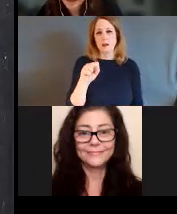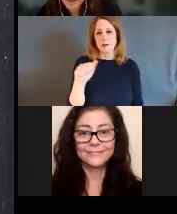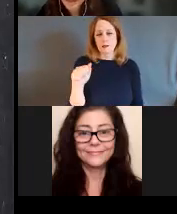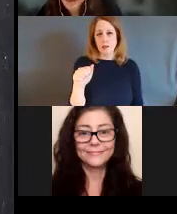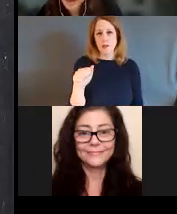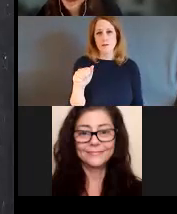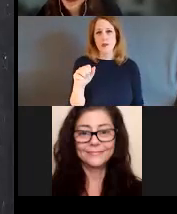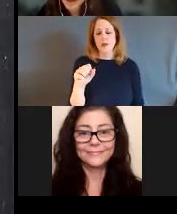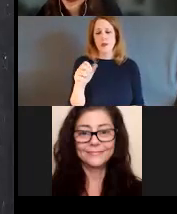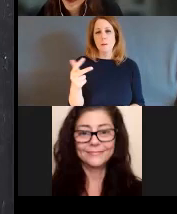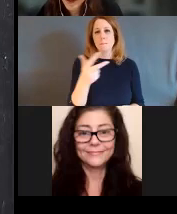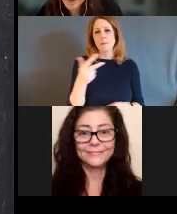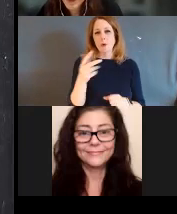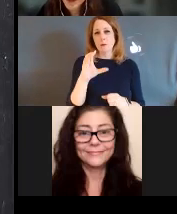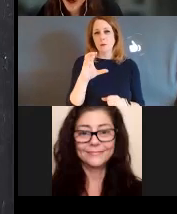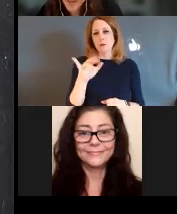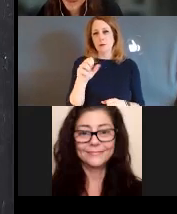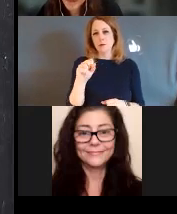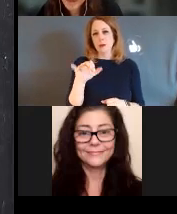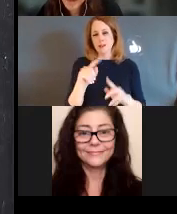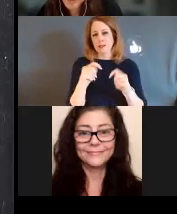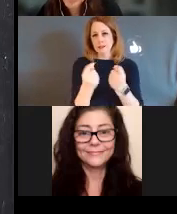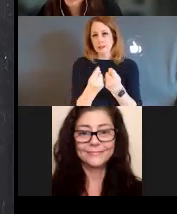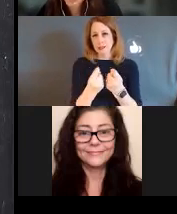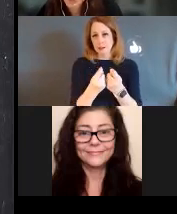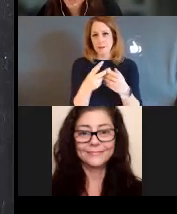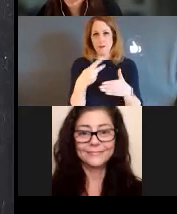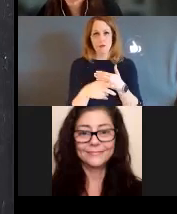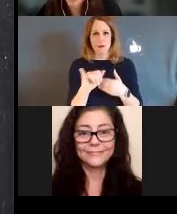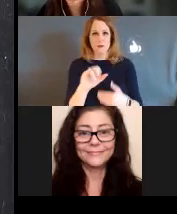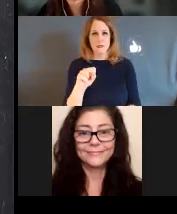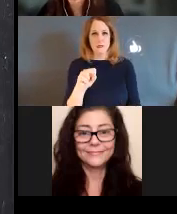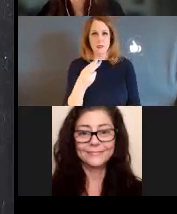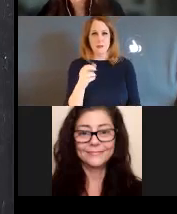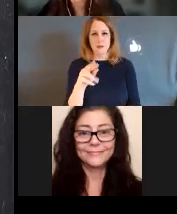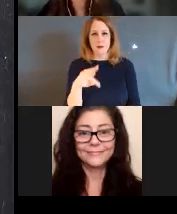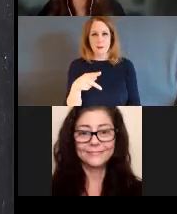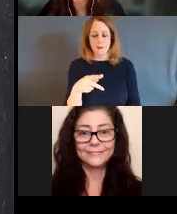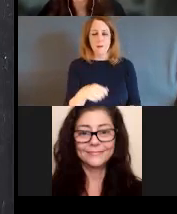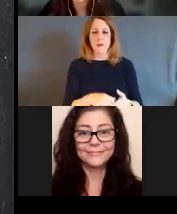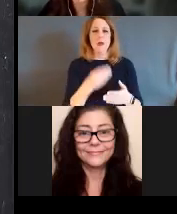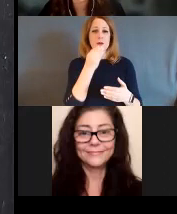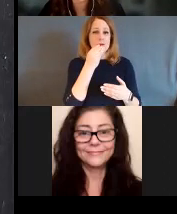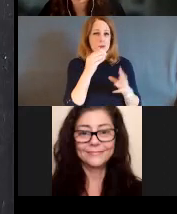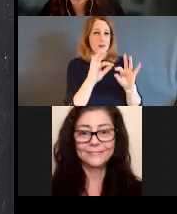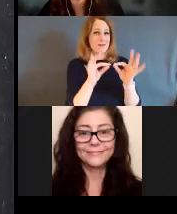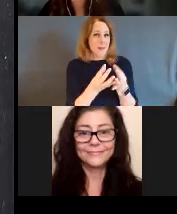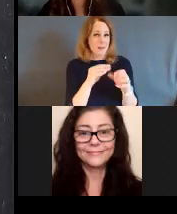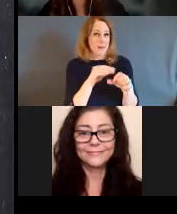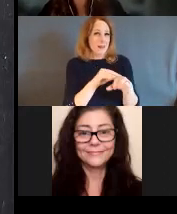crisis team, programs like SHARP, social services, food, family,